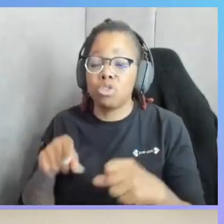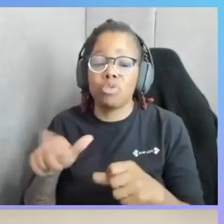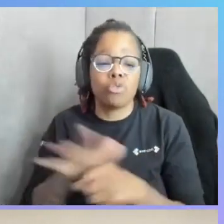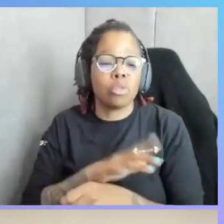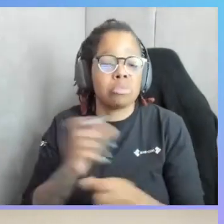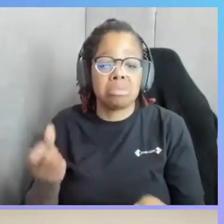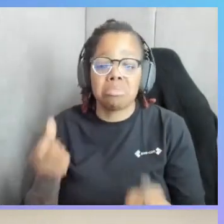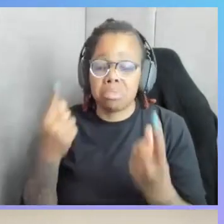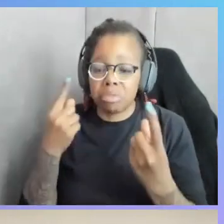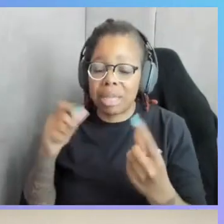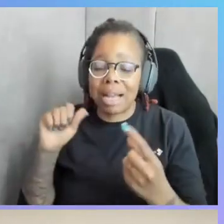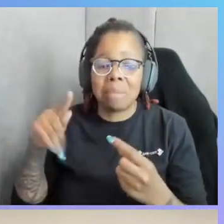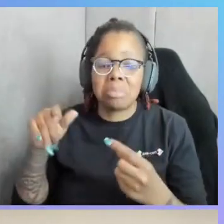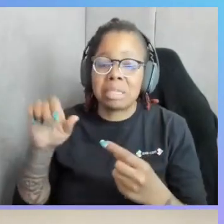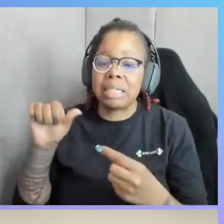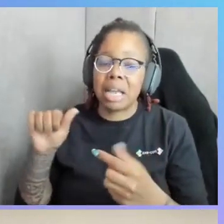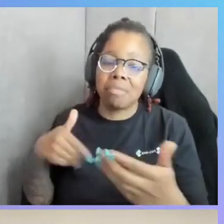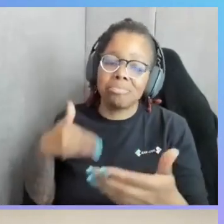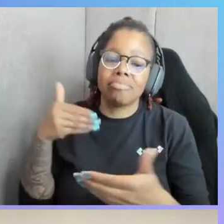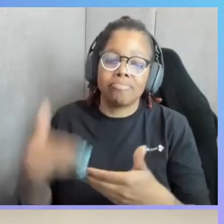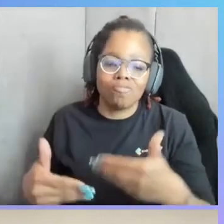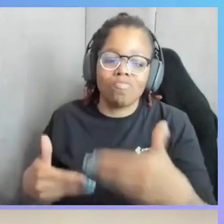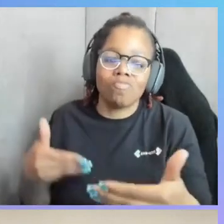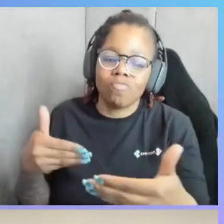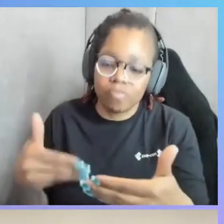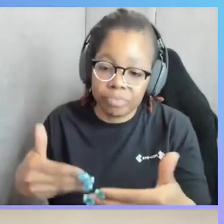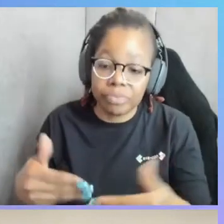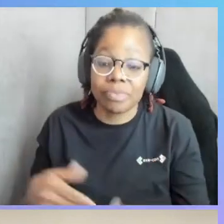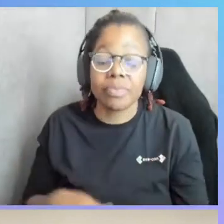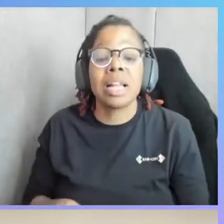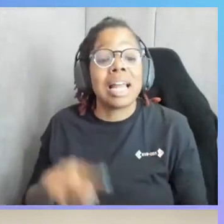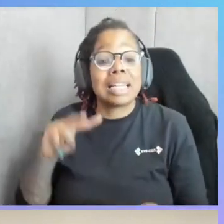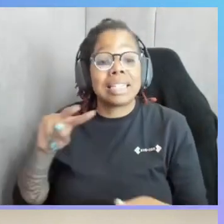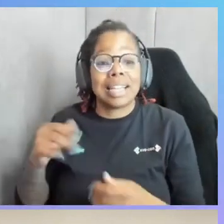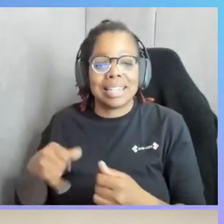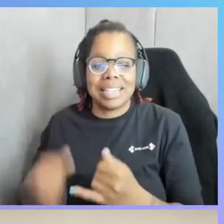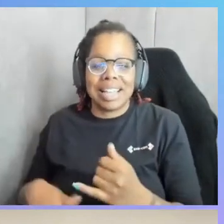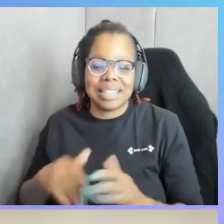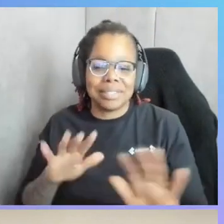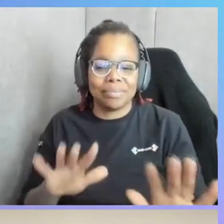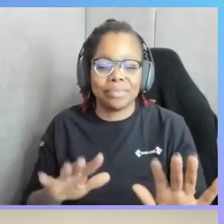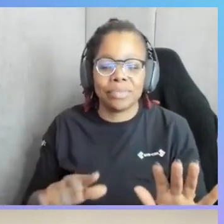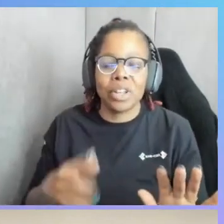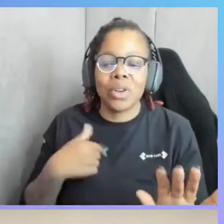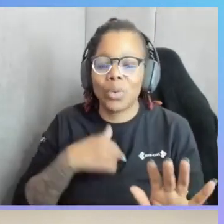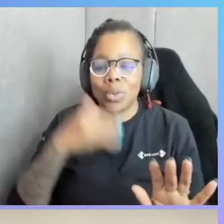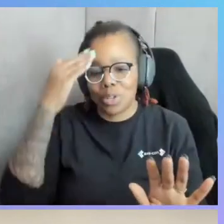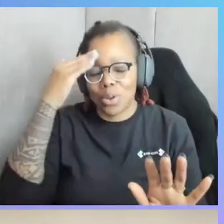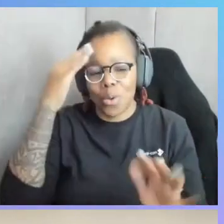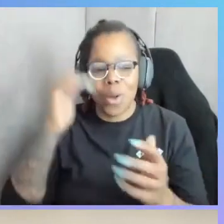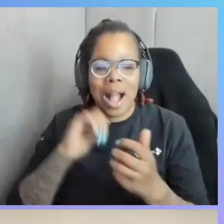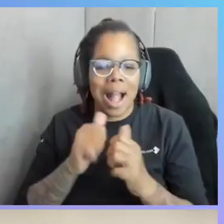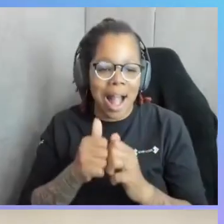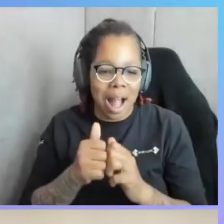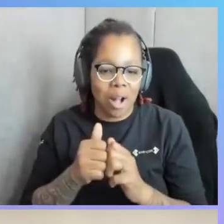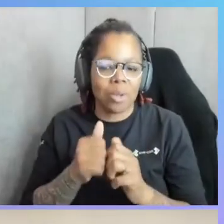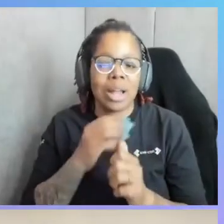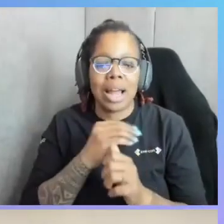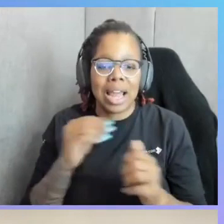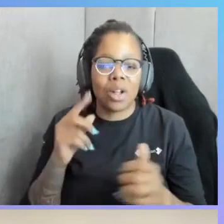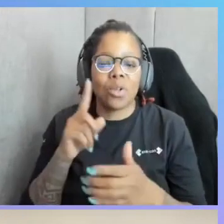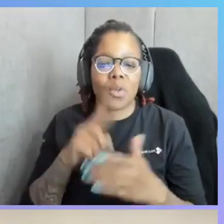the APCA. Second to last part. We know how and what of